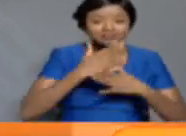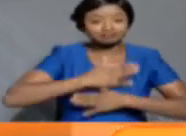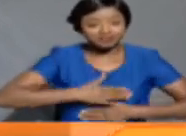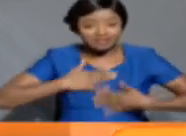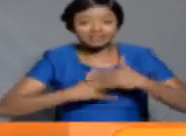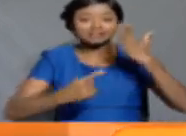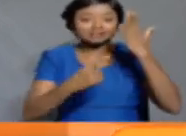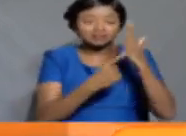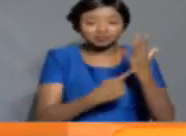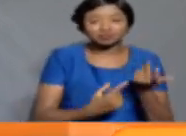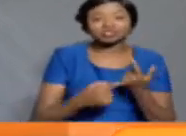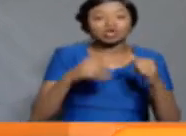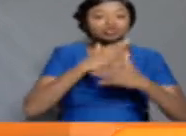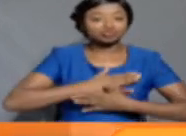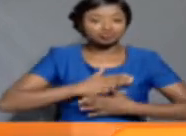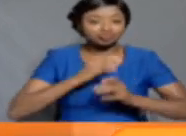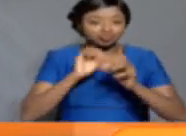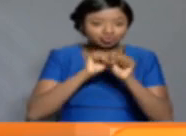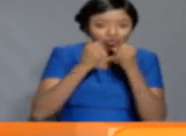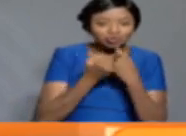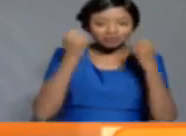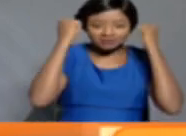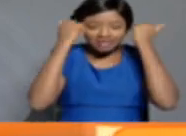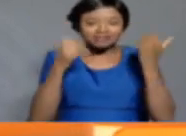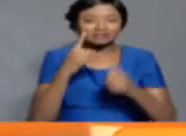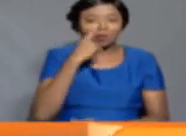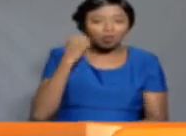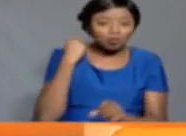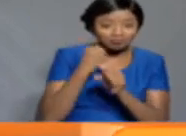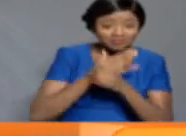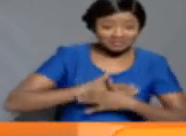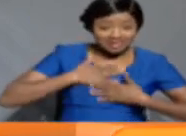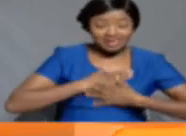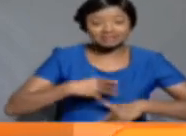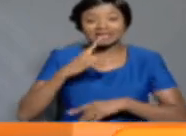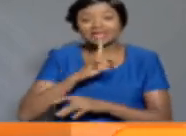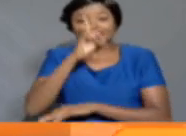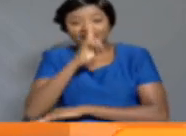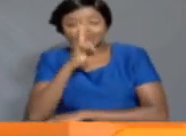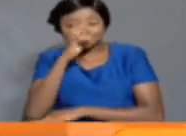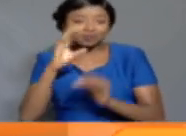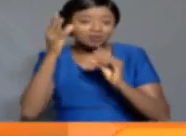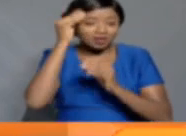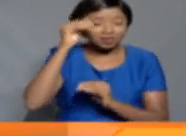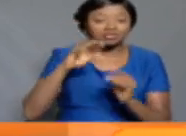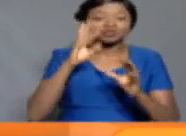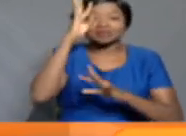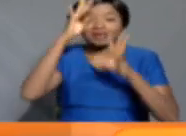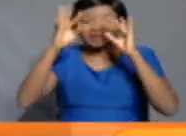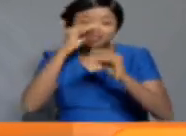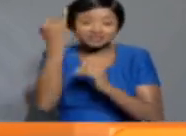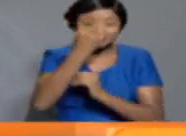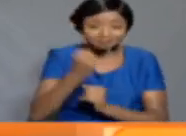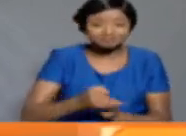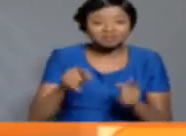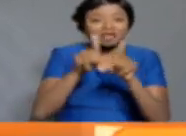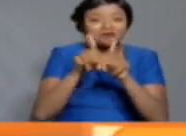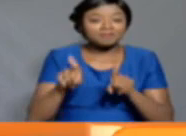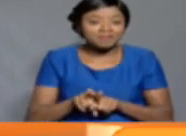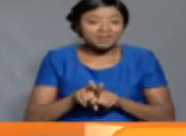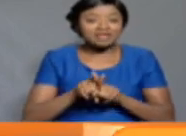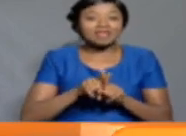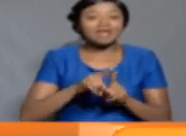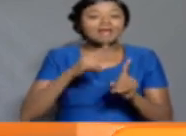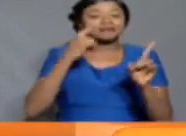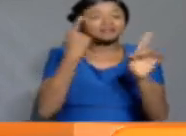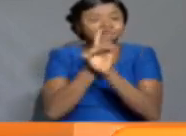technology, social studies, agriculture, home science, religious education, creative arts, physical health education, pastoral